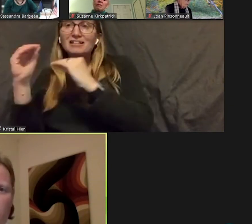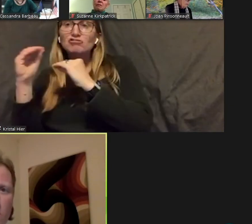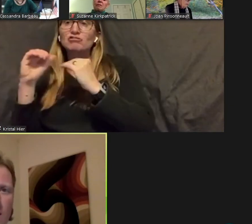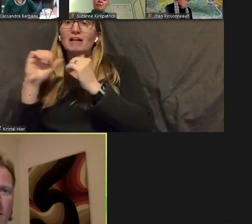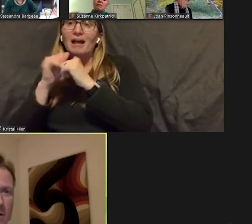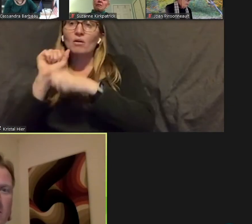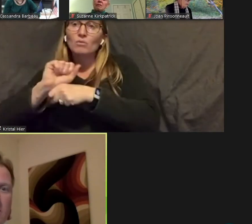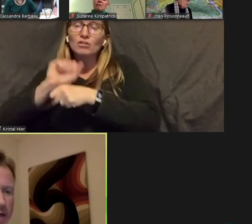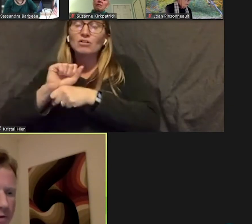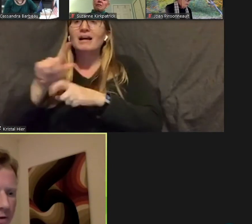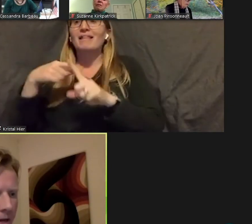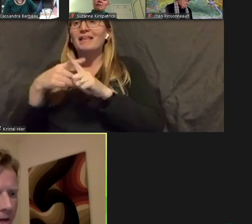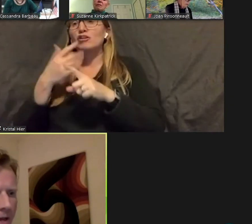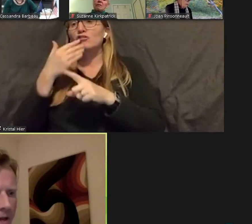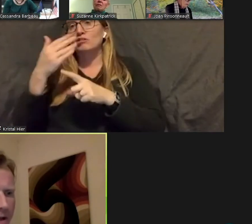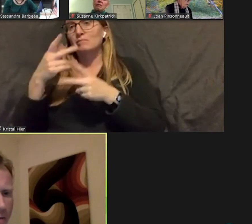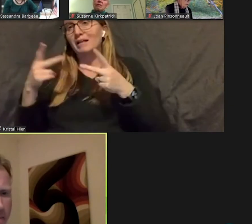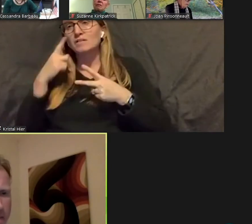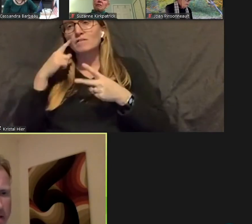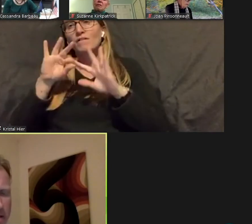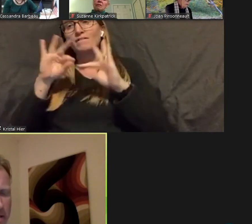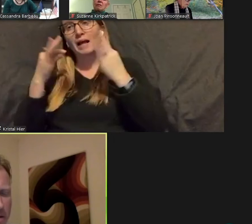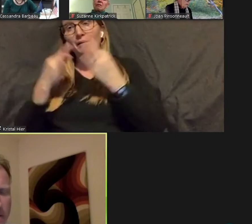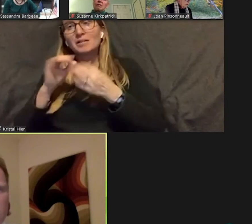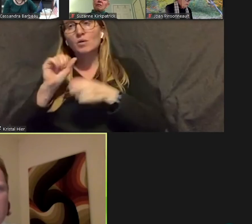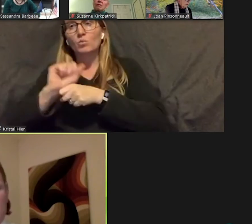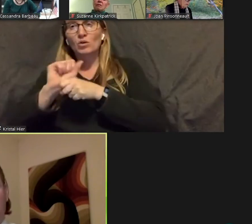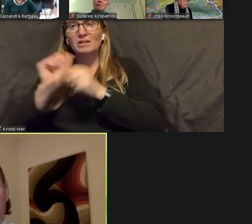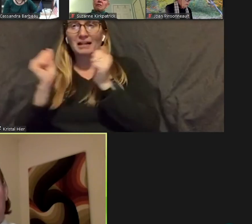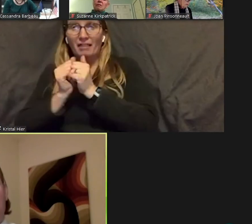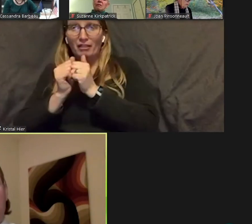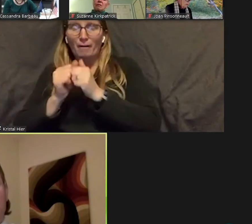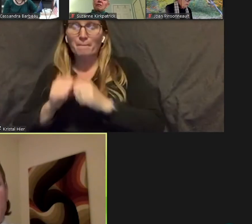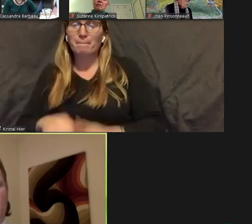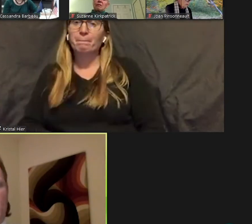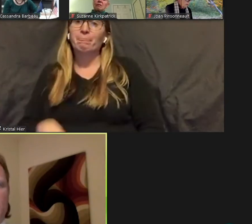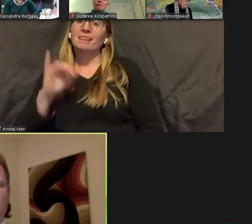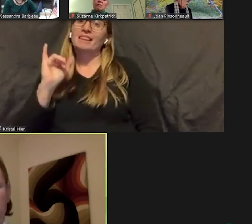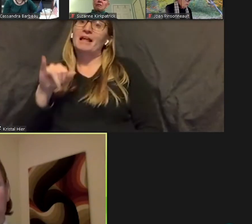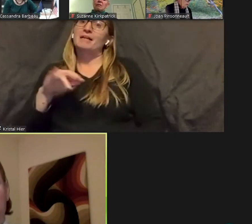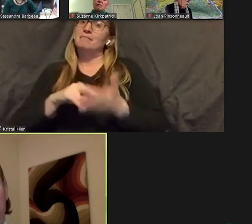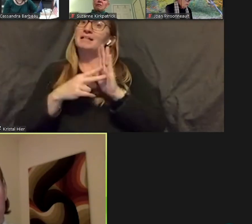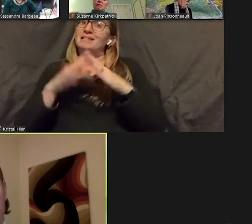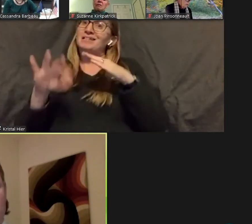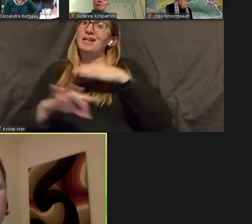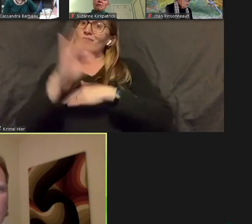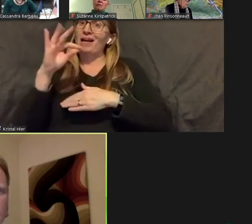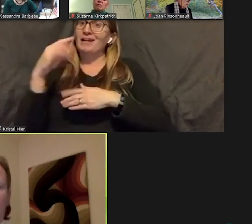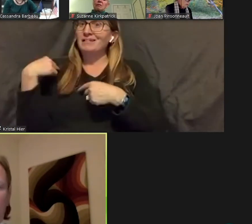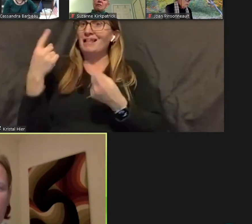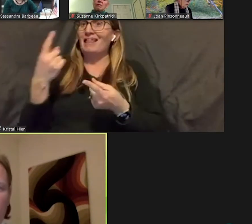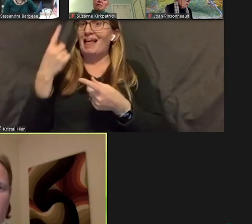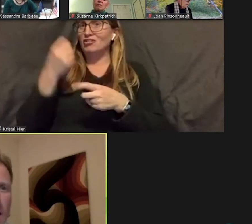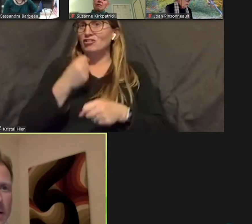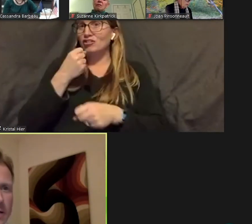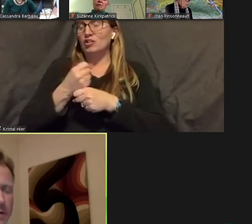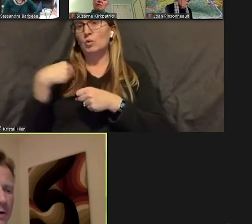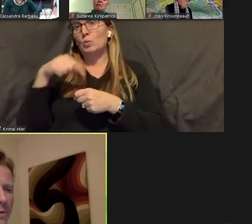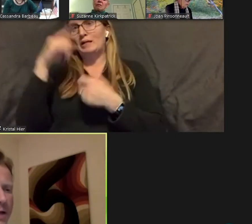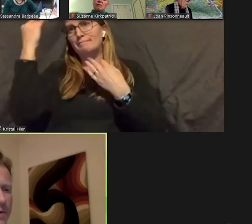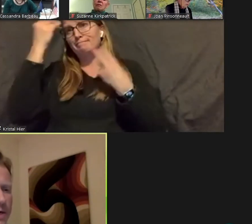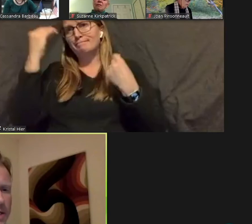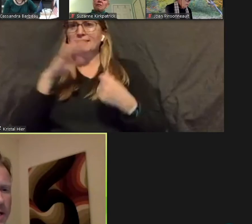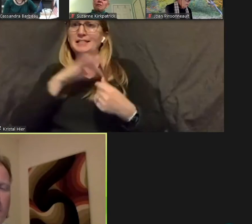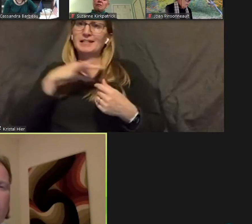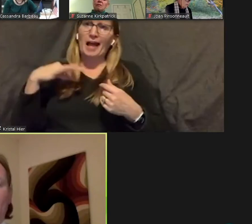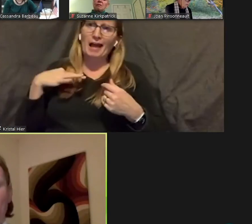families to grow and build skills together. This has also given Sunrise the opportunity in the past year to consider its staff and to